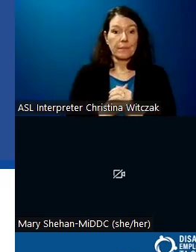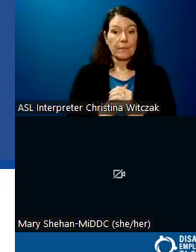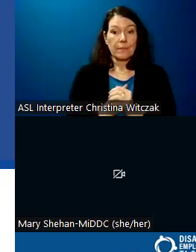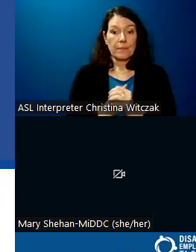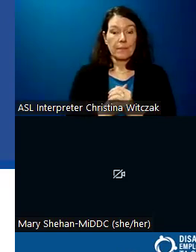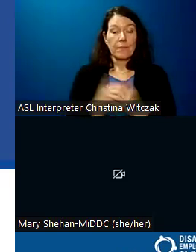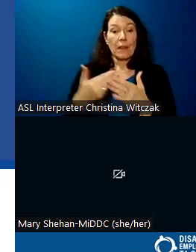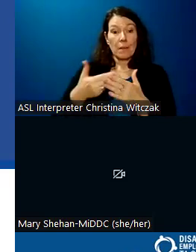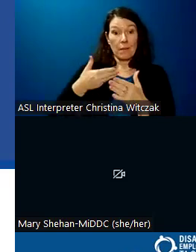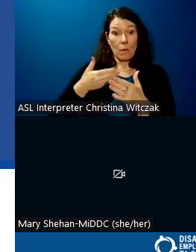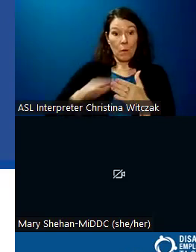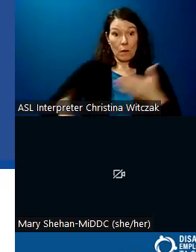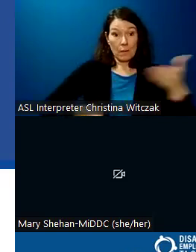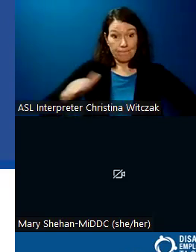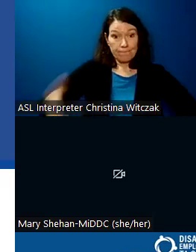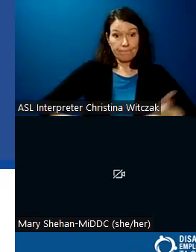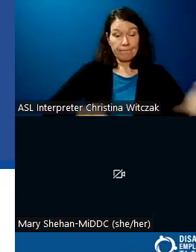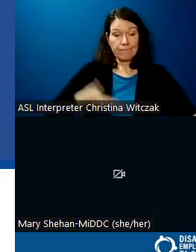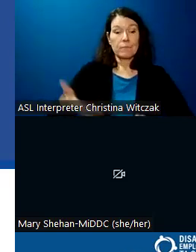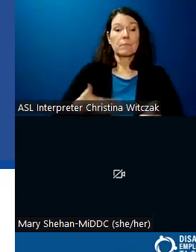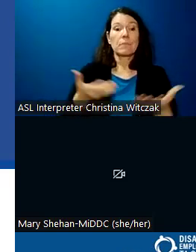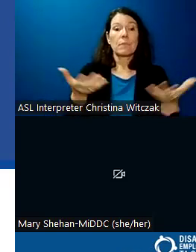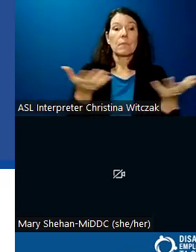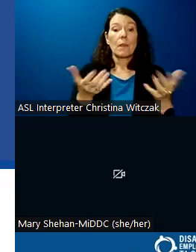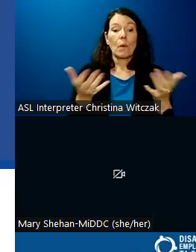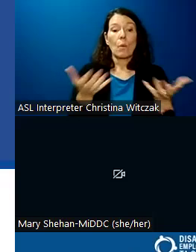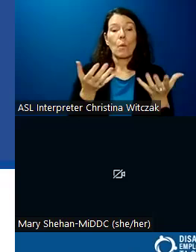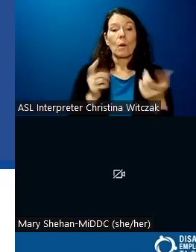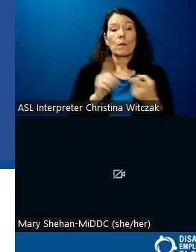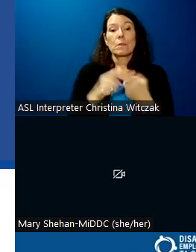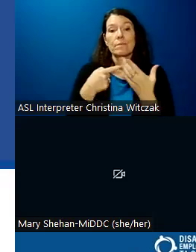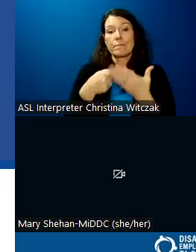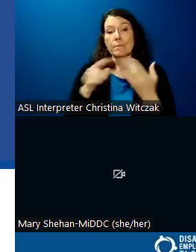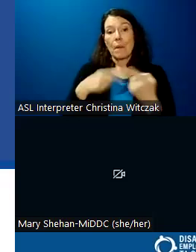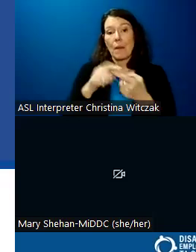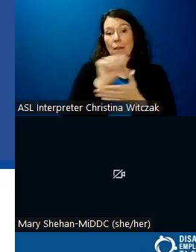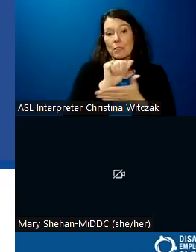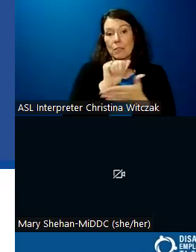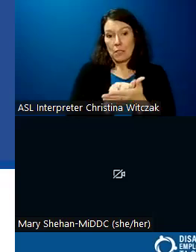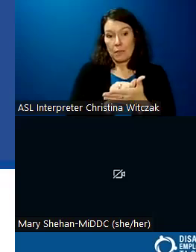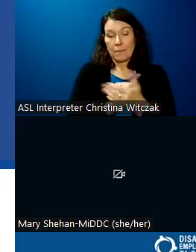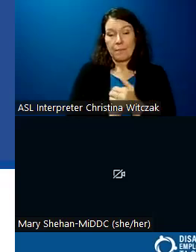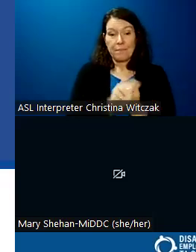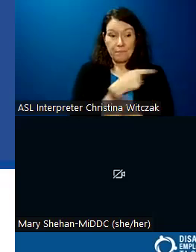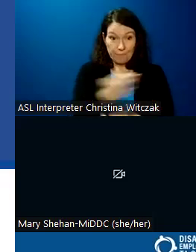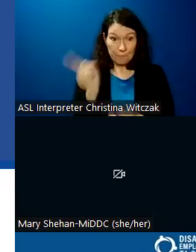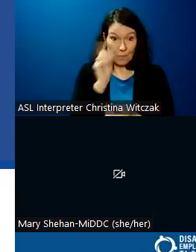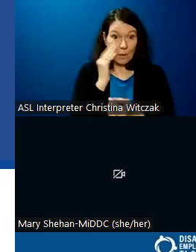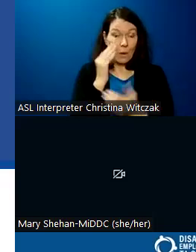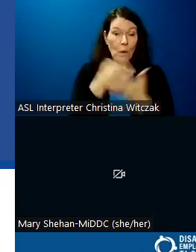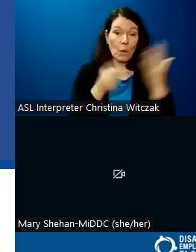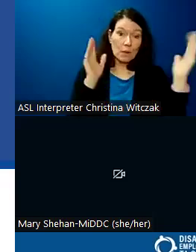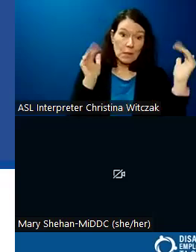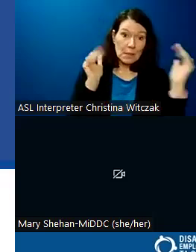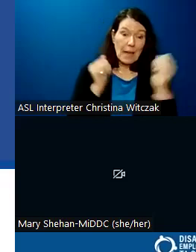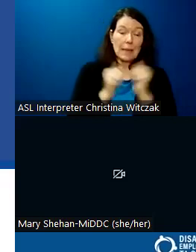So before we get to introductions, we want to just talk about the agenda really quick so everyone knows what to